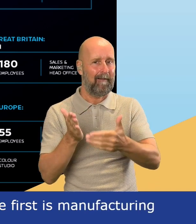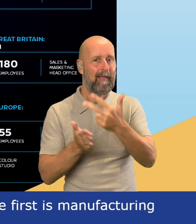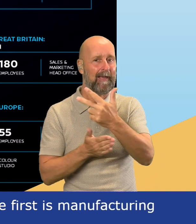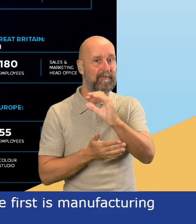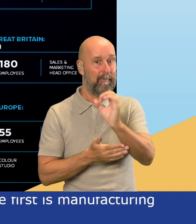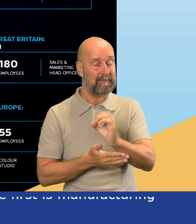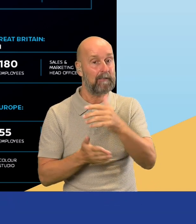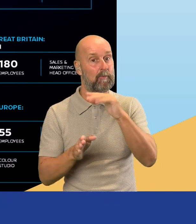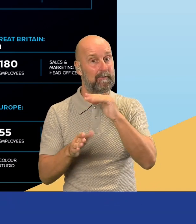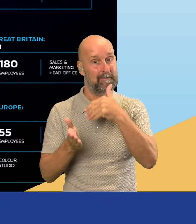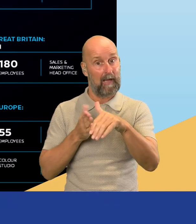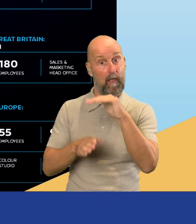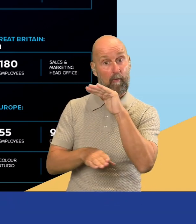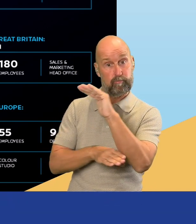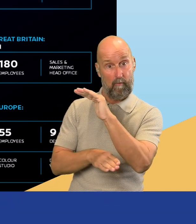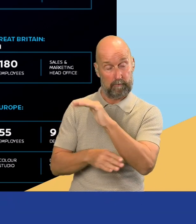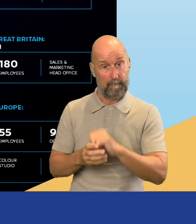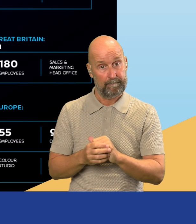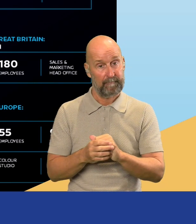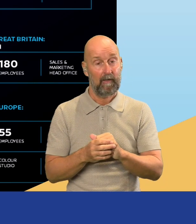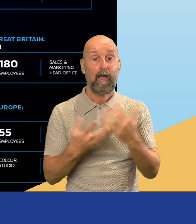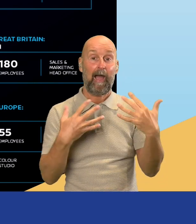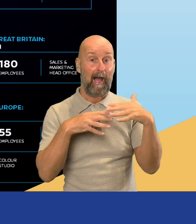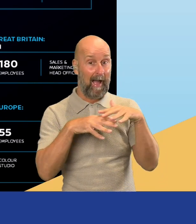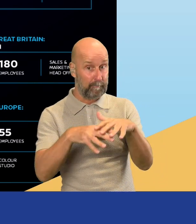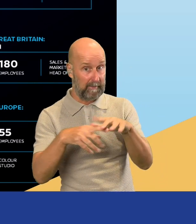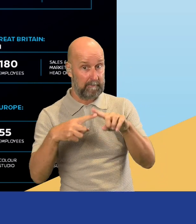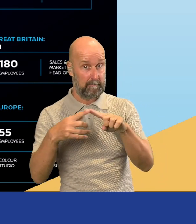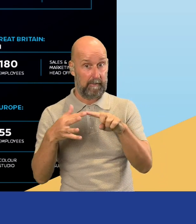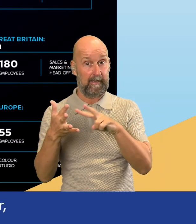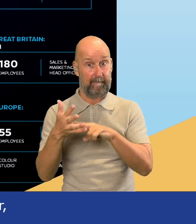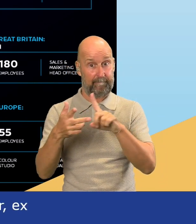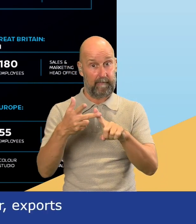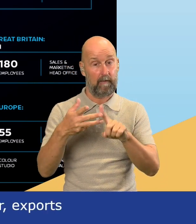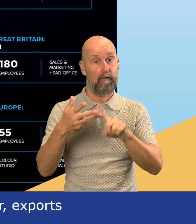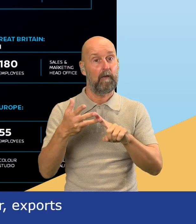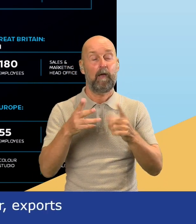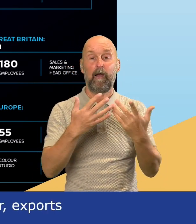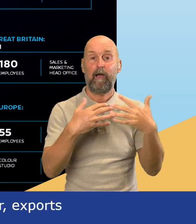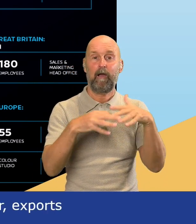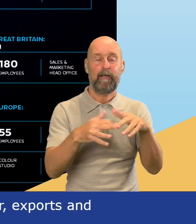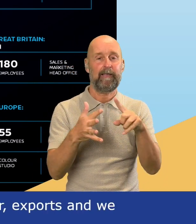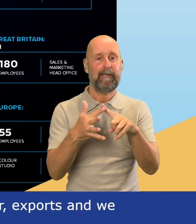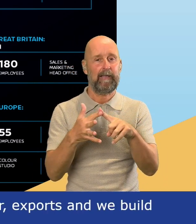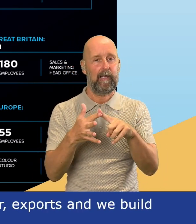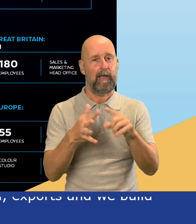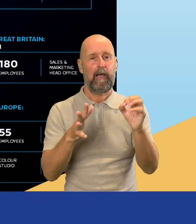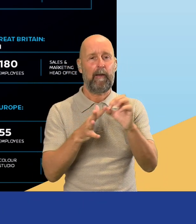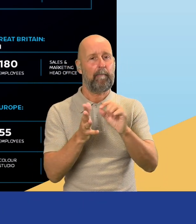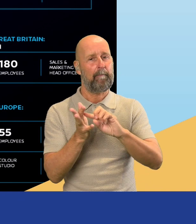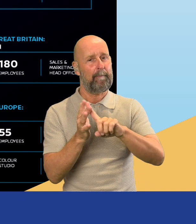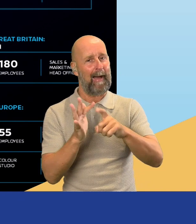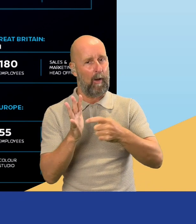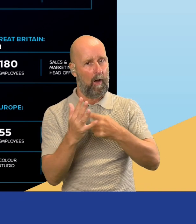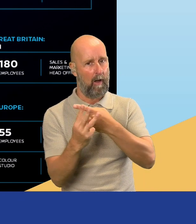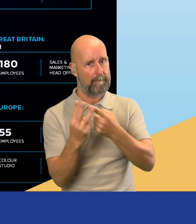is export. And across that, we build hybrids, we build EVs, and we build a different kind of hybrid called e-Power. In addition,